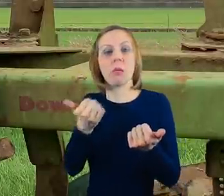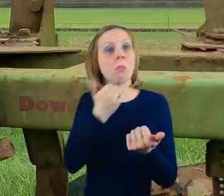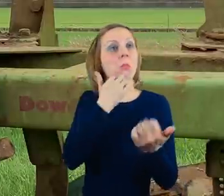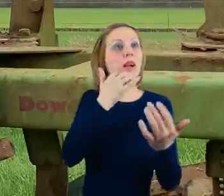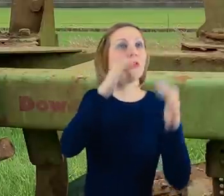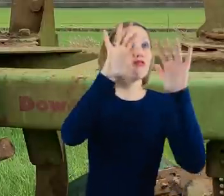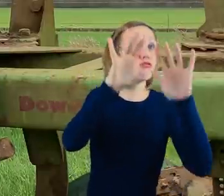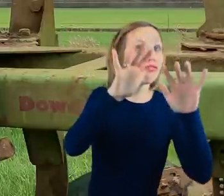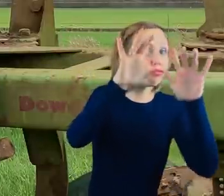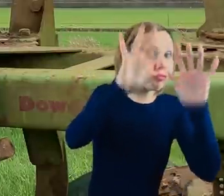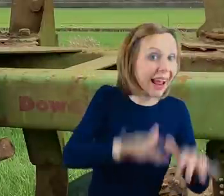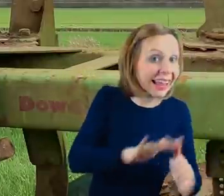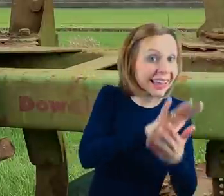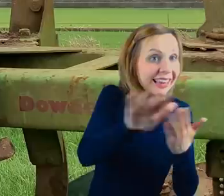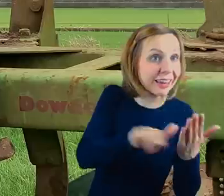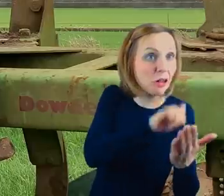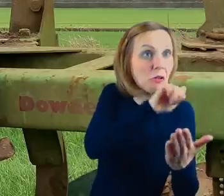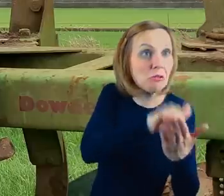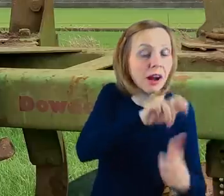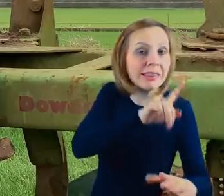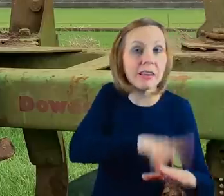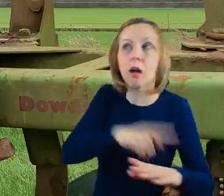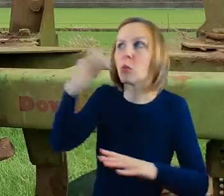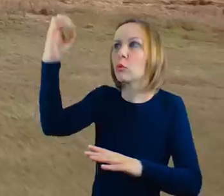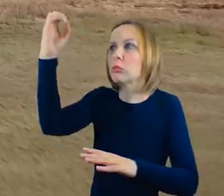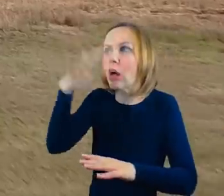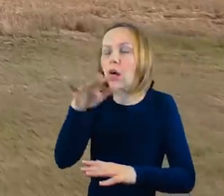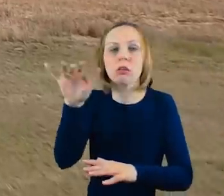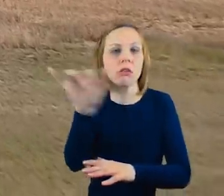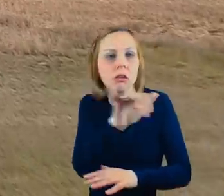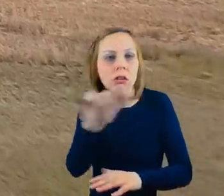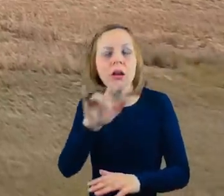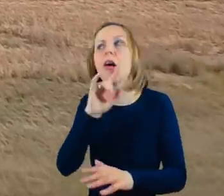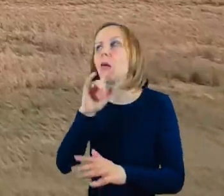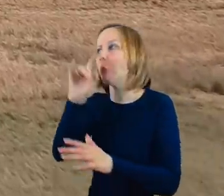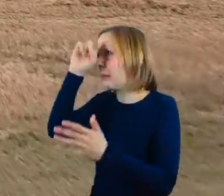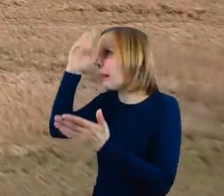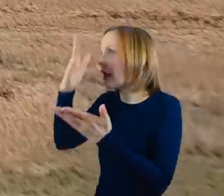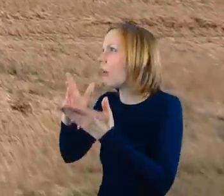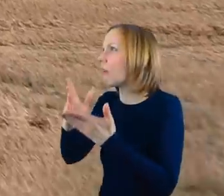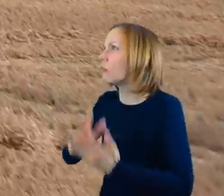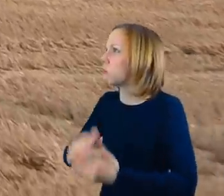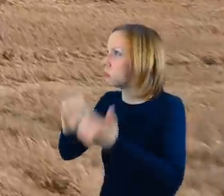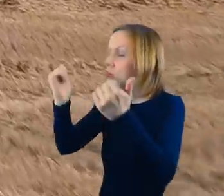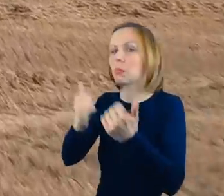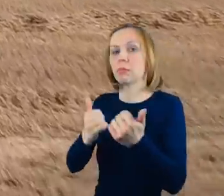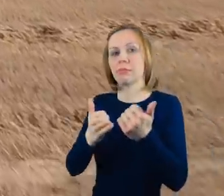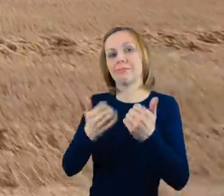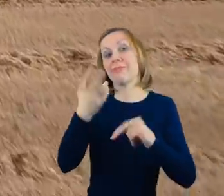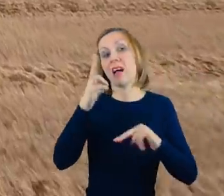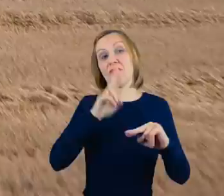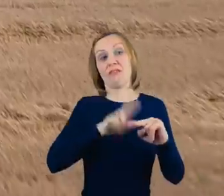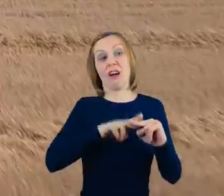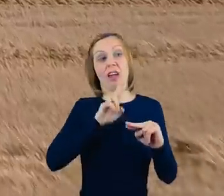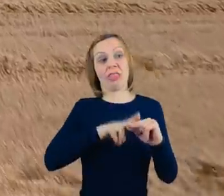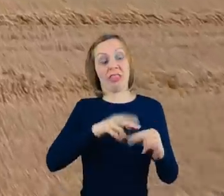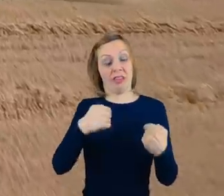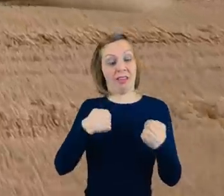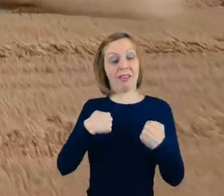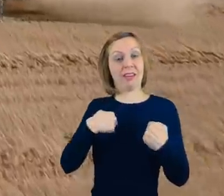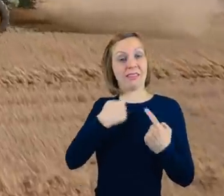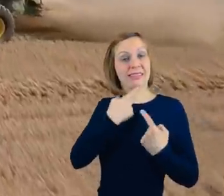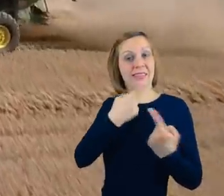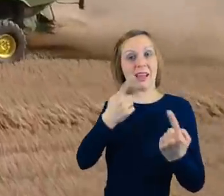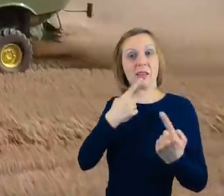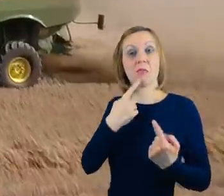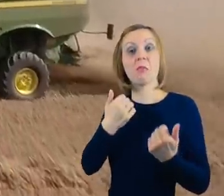or sunshine at the right time. As my father would say, it's only been a good year when